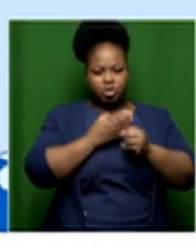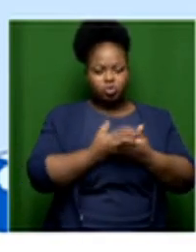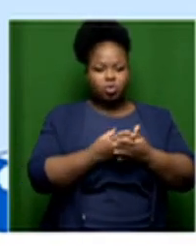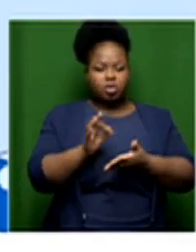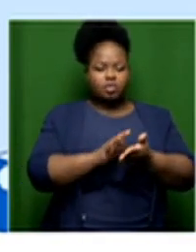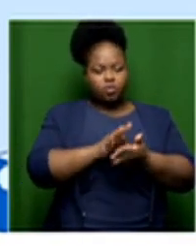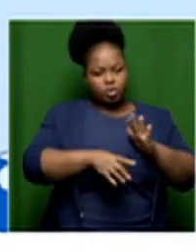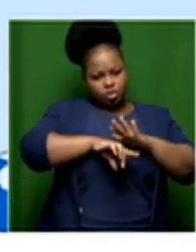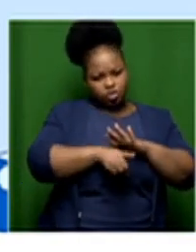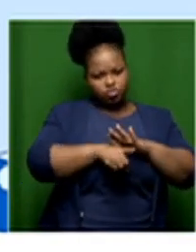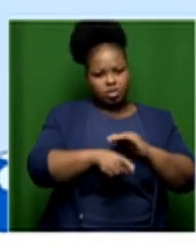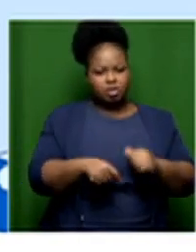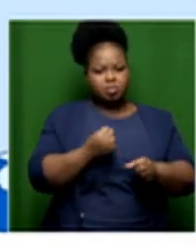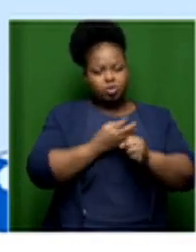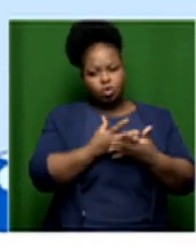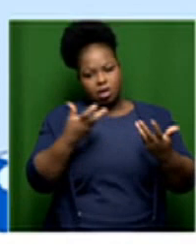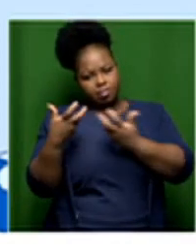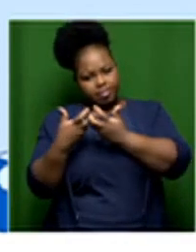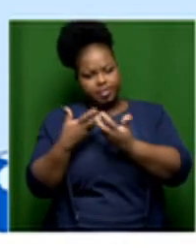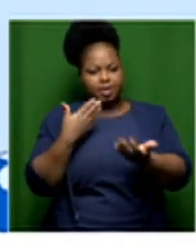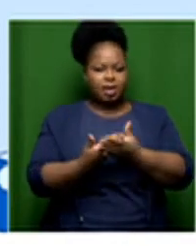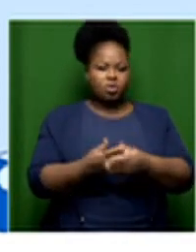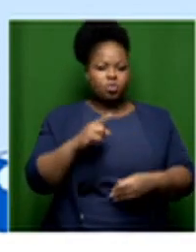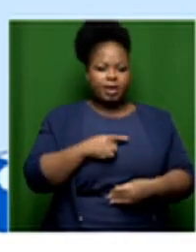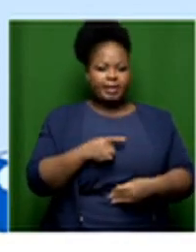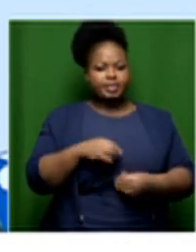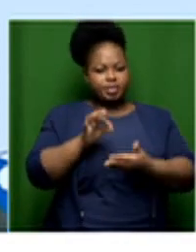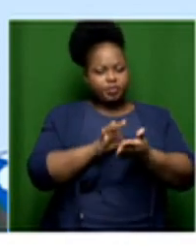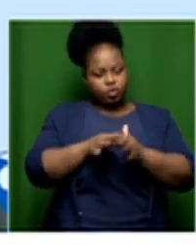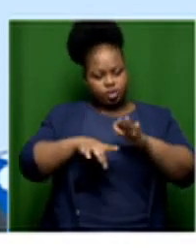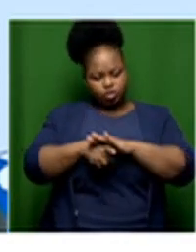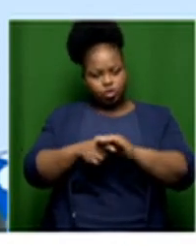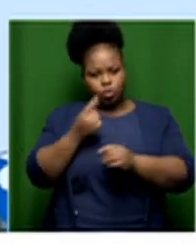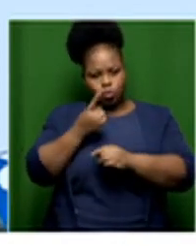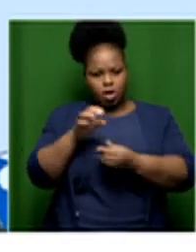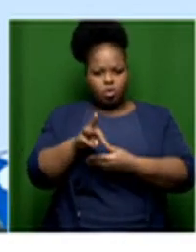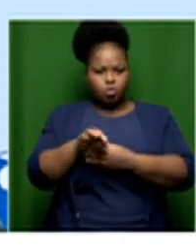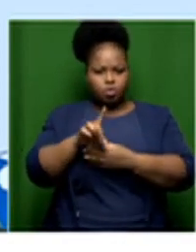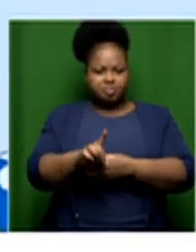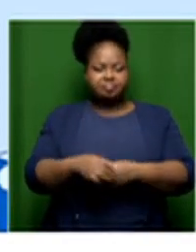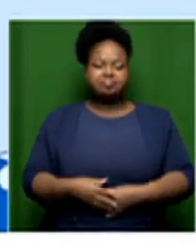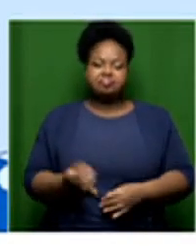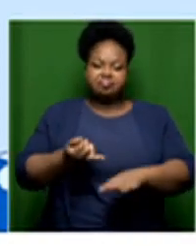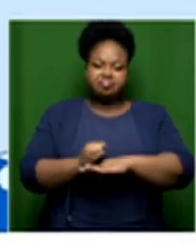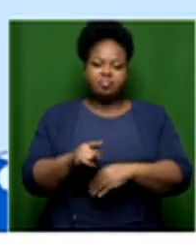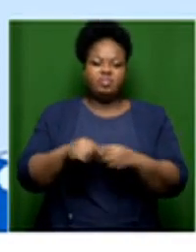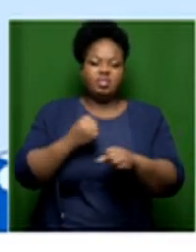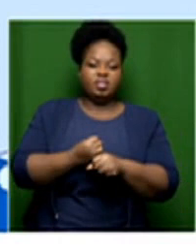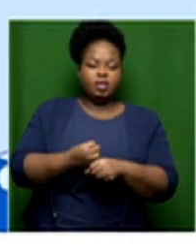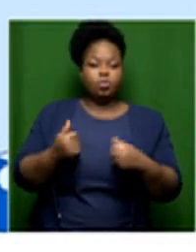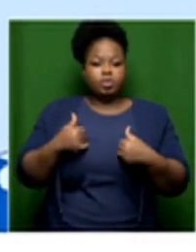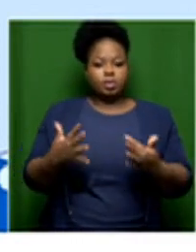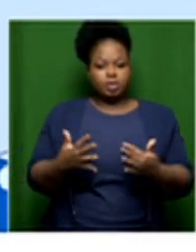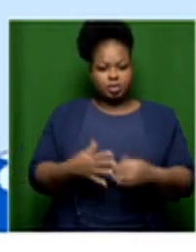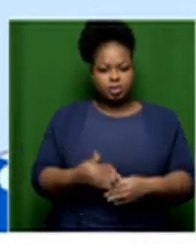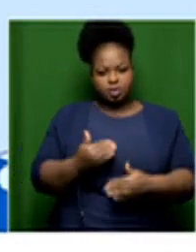our voting district so that each voting district locates in a single ward. Early in the new year, we will commence the